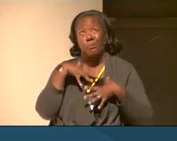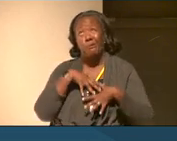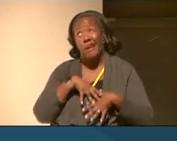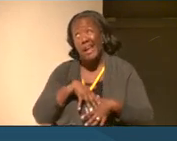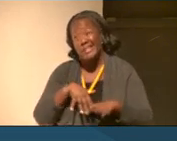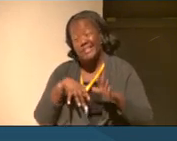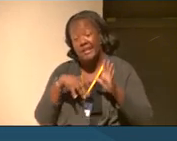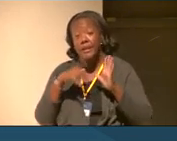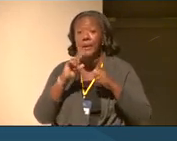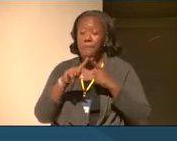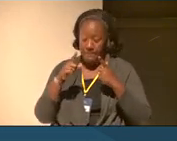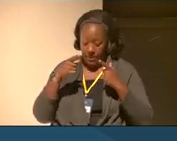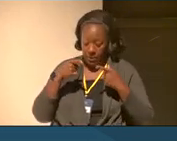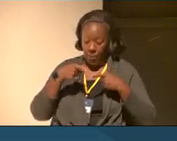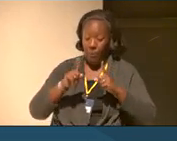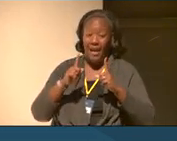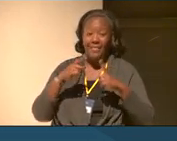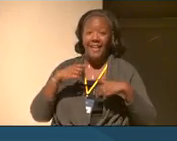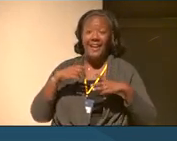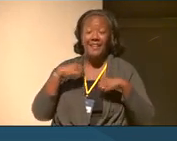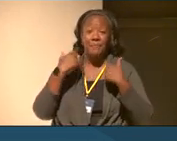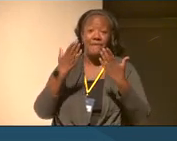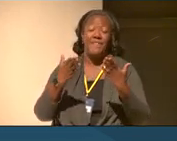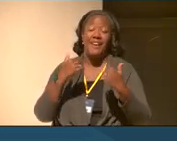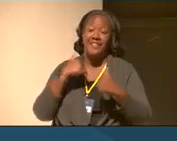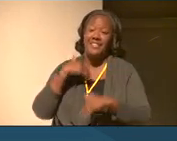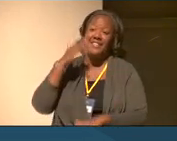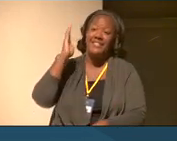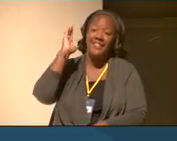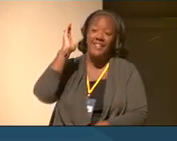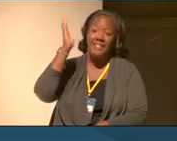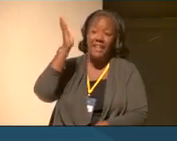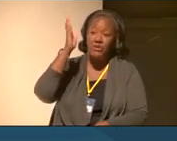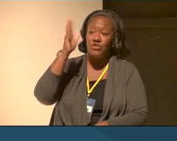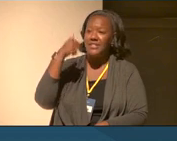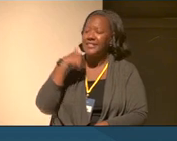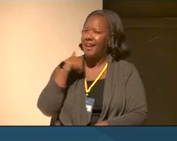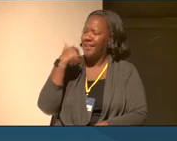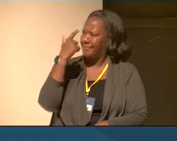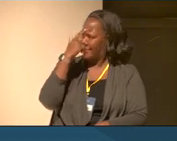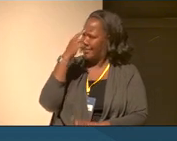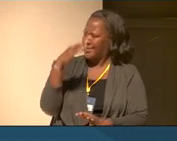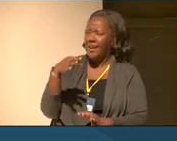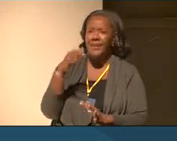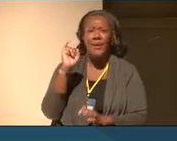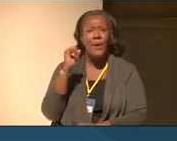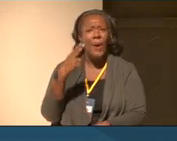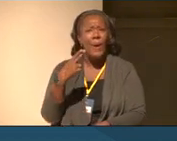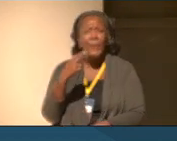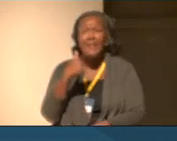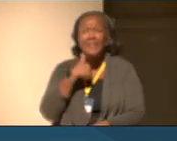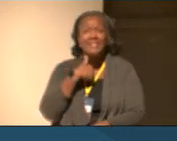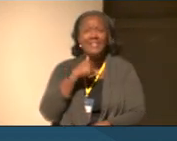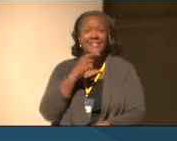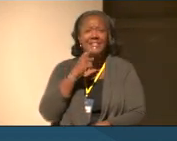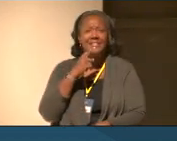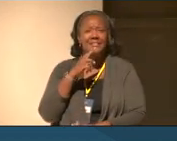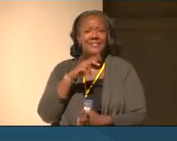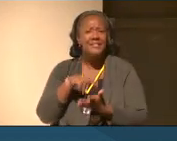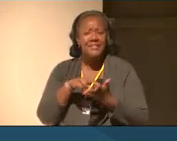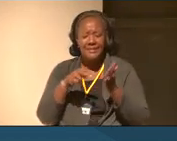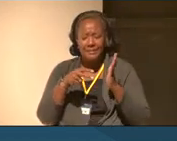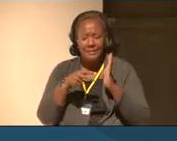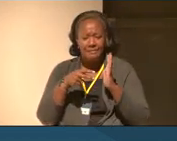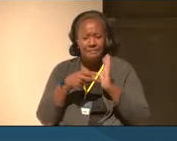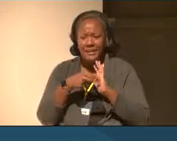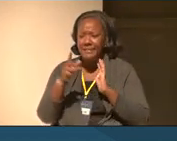I gave these lectures to the students, I started thinking, oh, wow, this is not necessarily what they really want